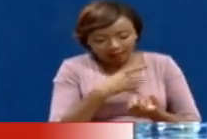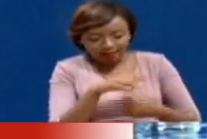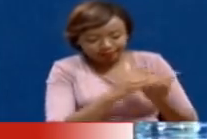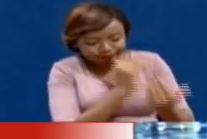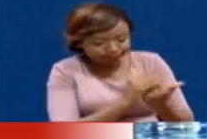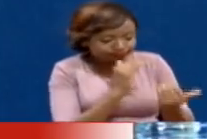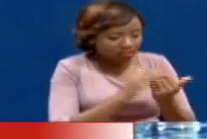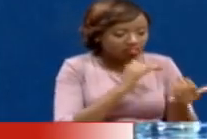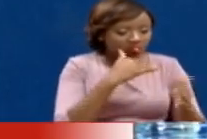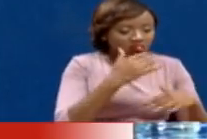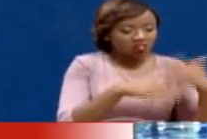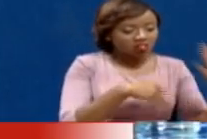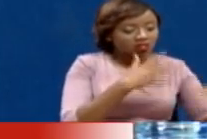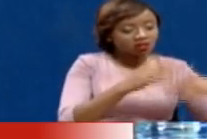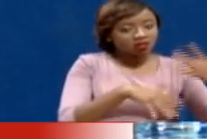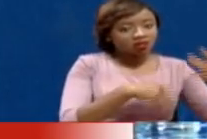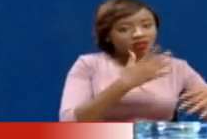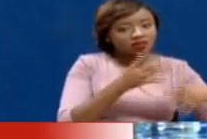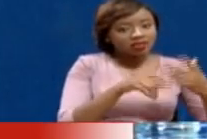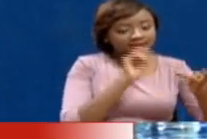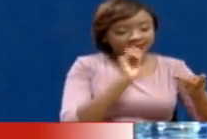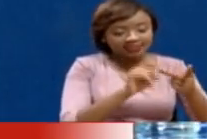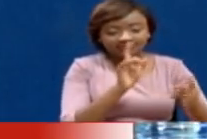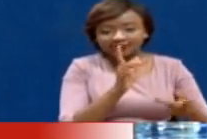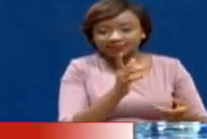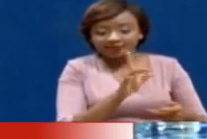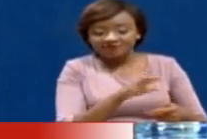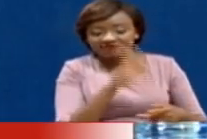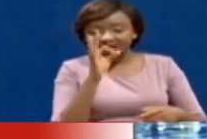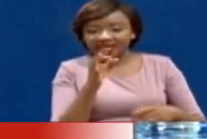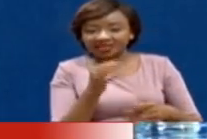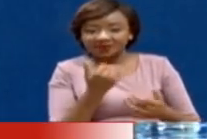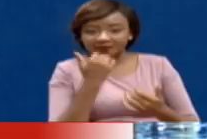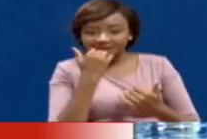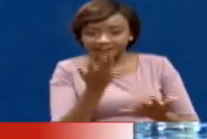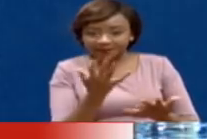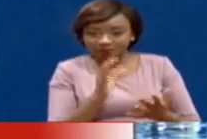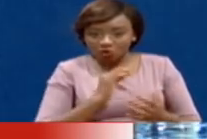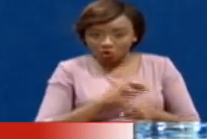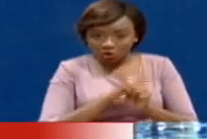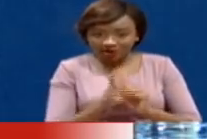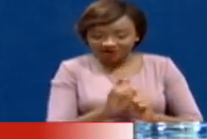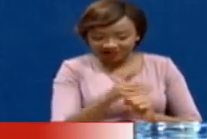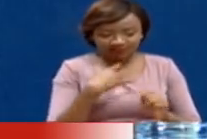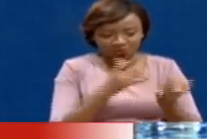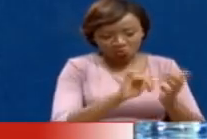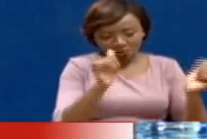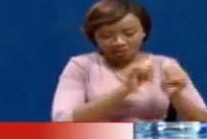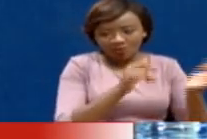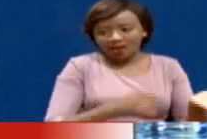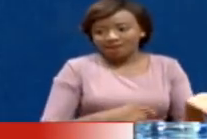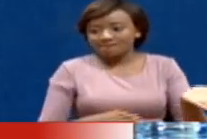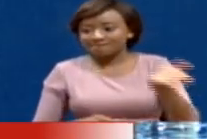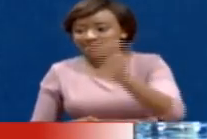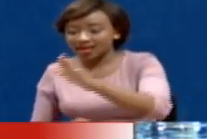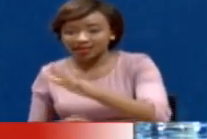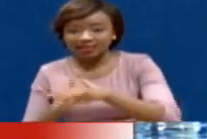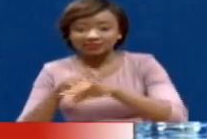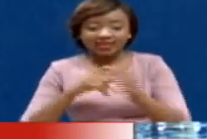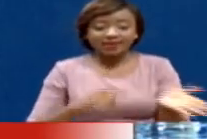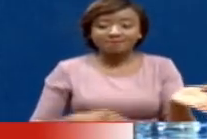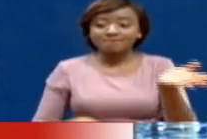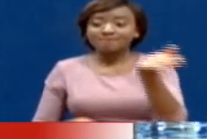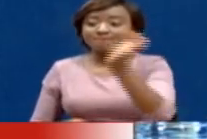do two repeated tests. If we have two consecutive negative tests, we say you have recovered. But when you go